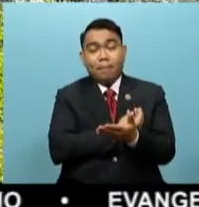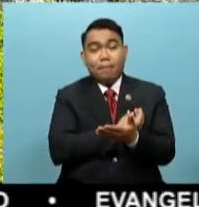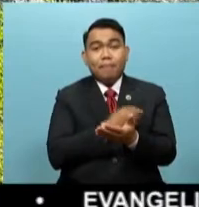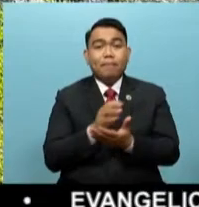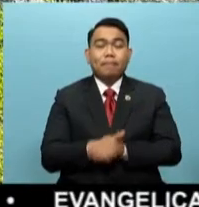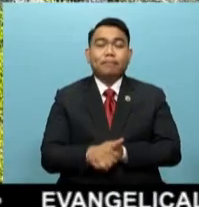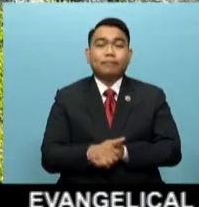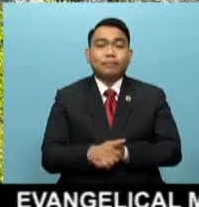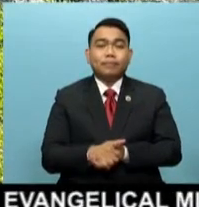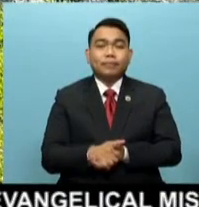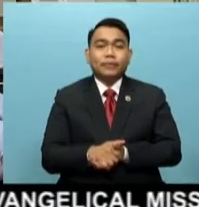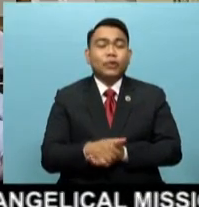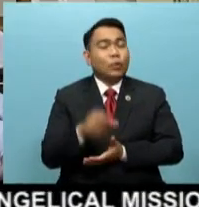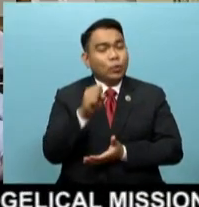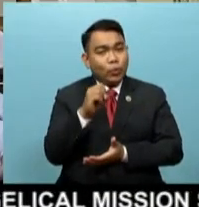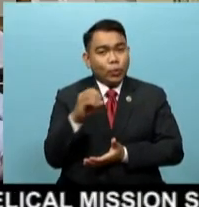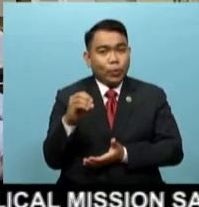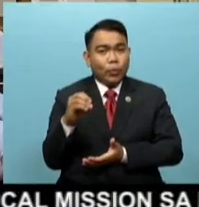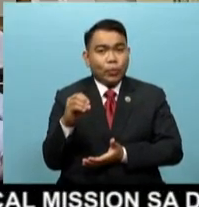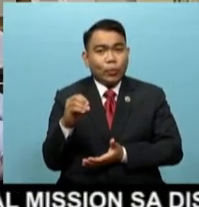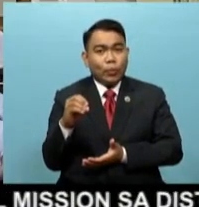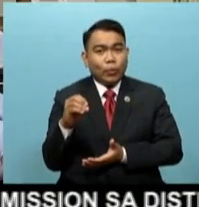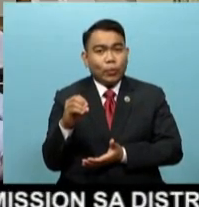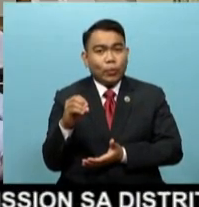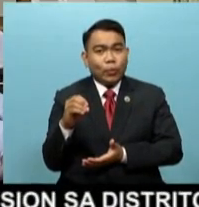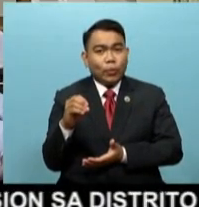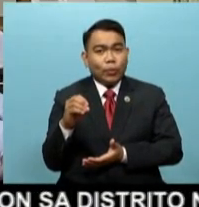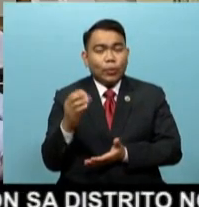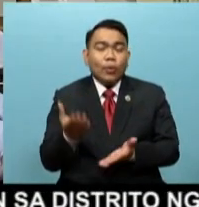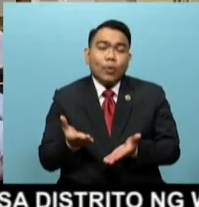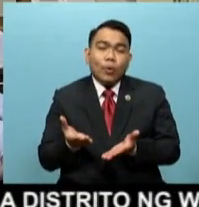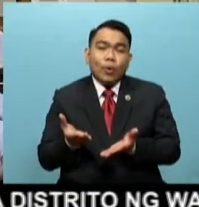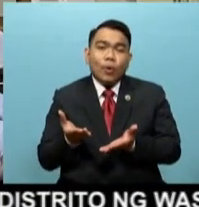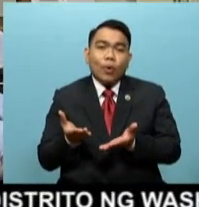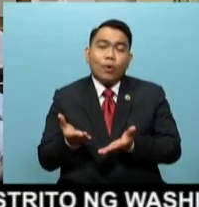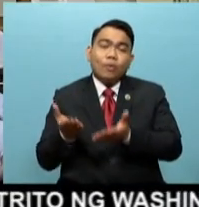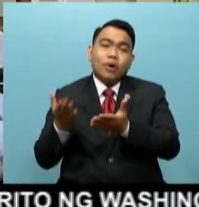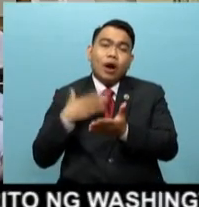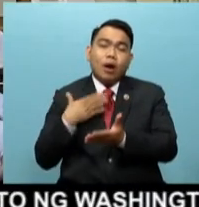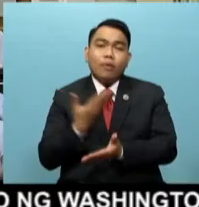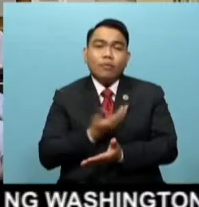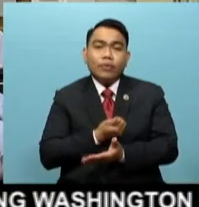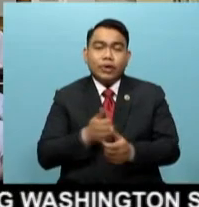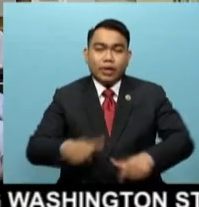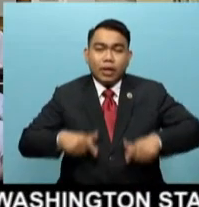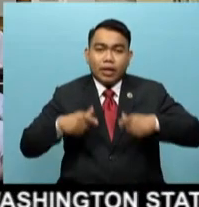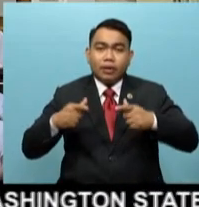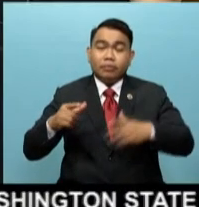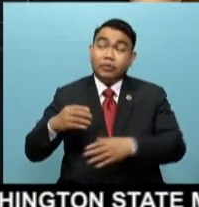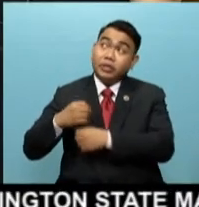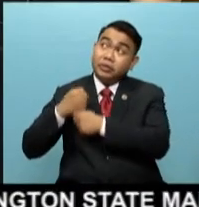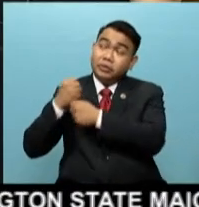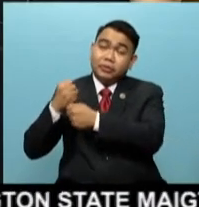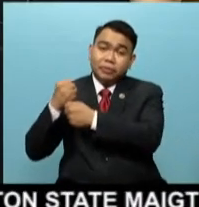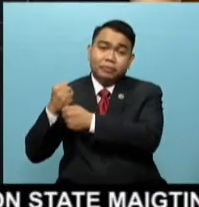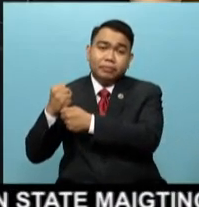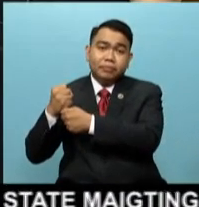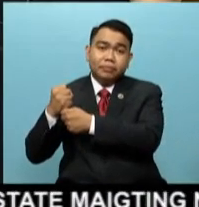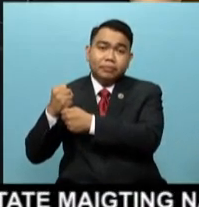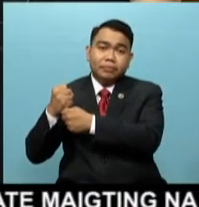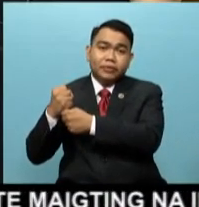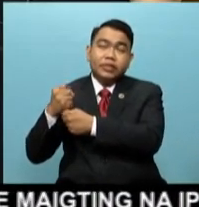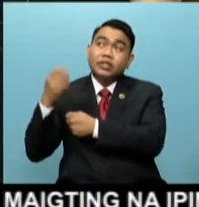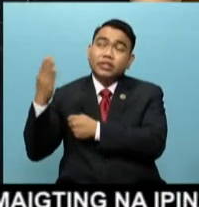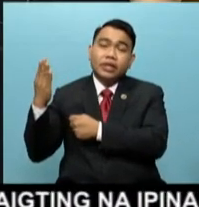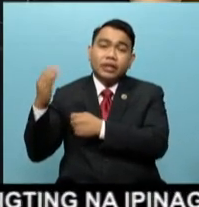Being that said, we have offered our lives and trusting God with it, and might as well let Him drive